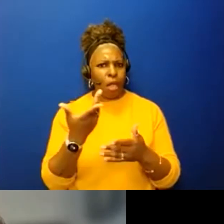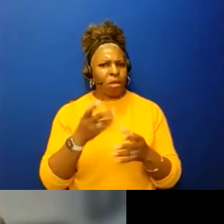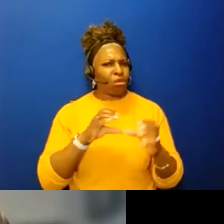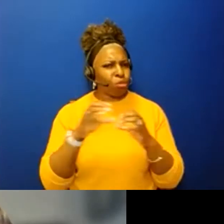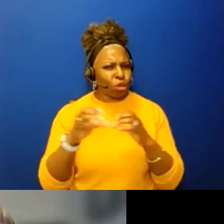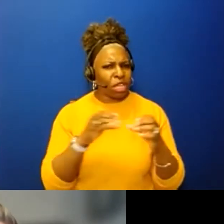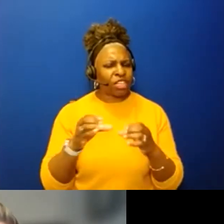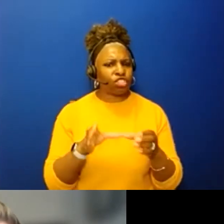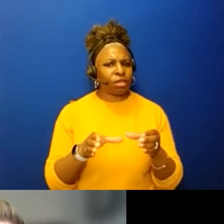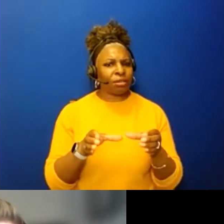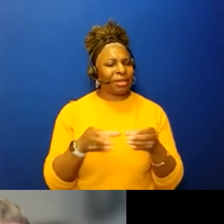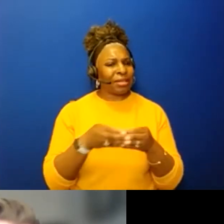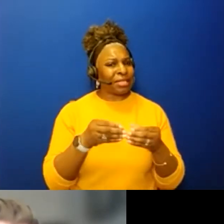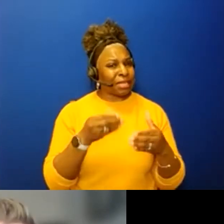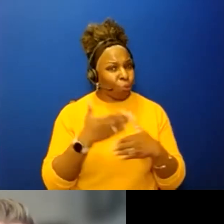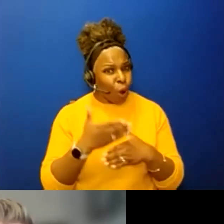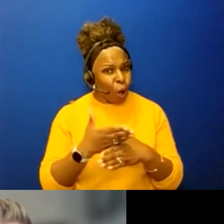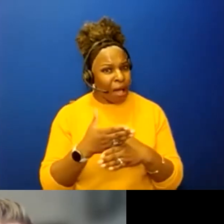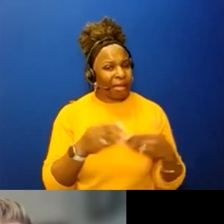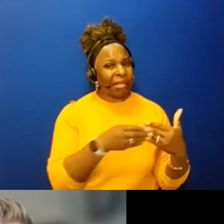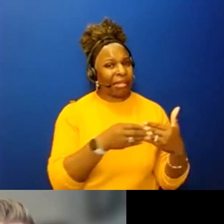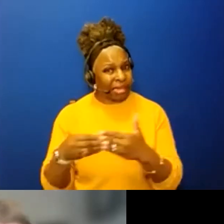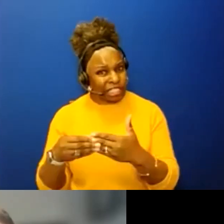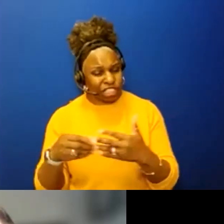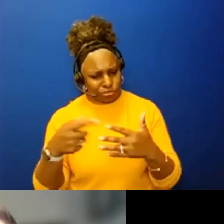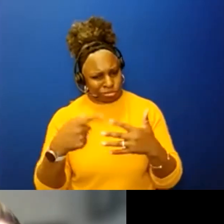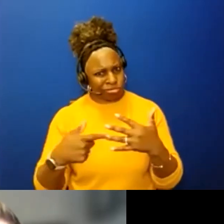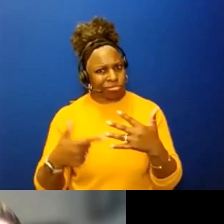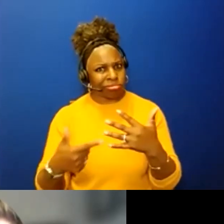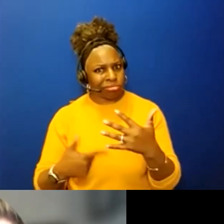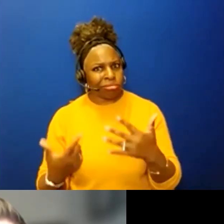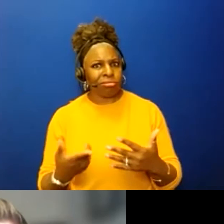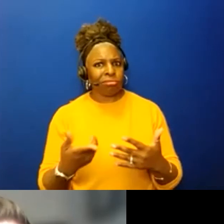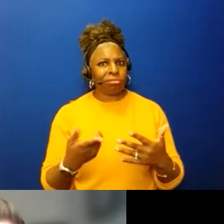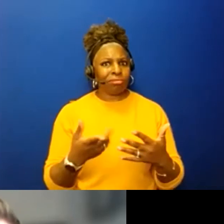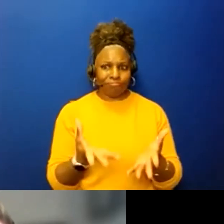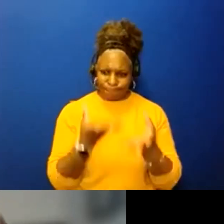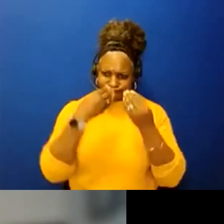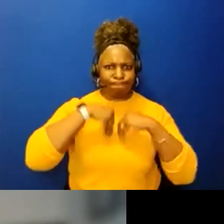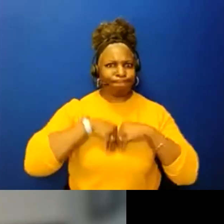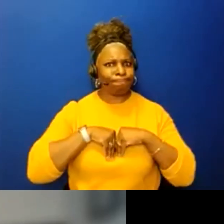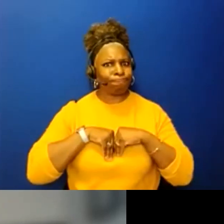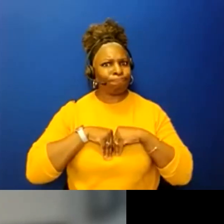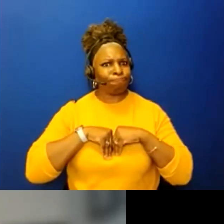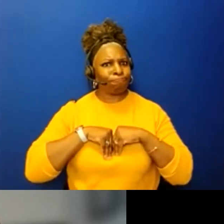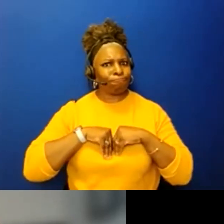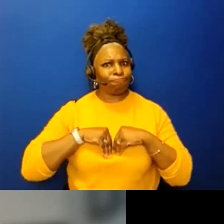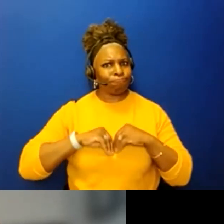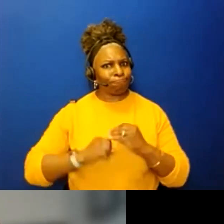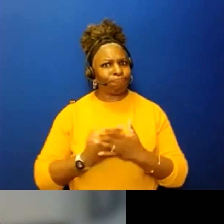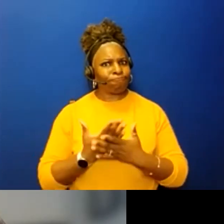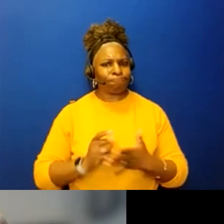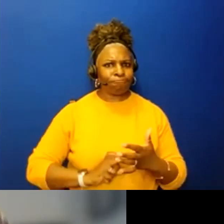leadership, those things that they're learning on the pitch. They're able to take off it as well. And then they're getting confidence as well. And you can take that